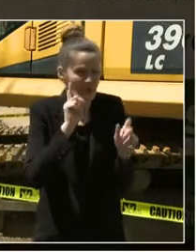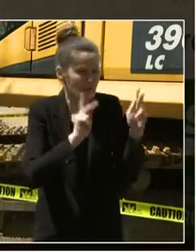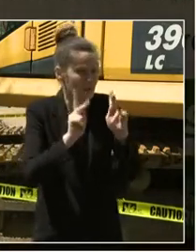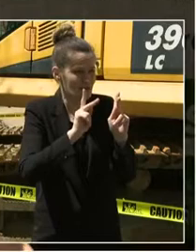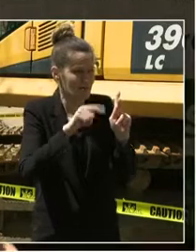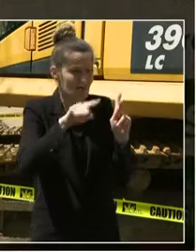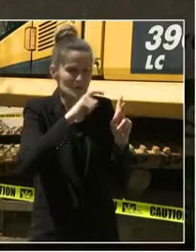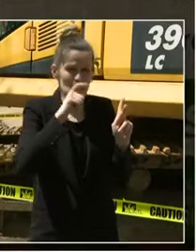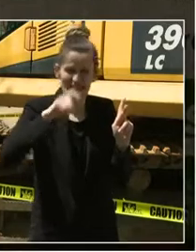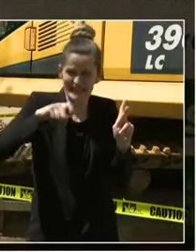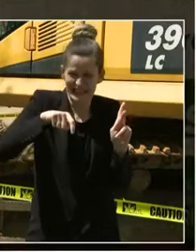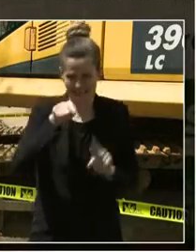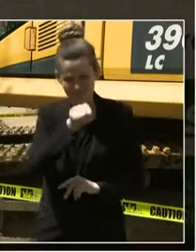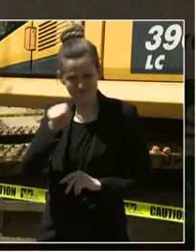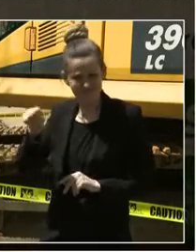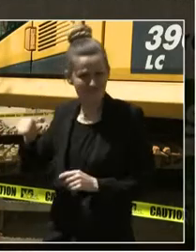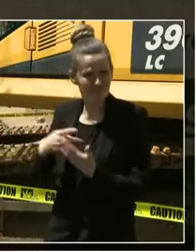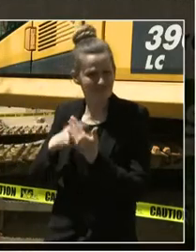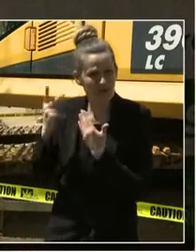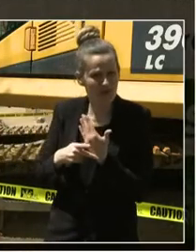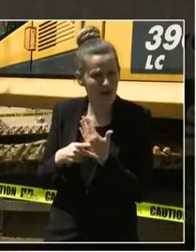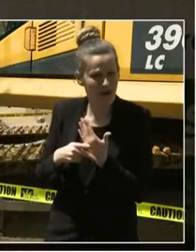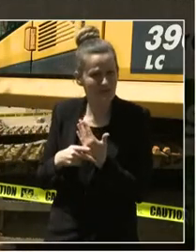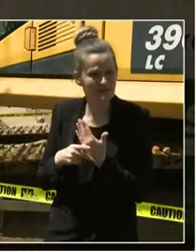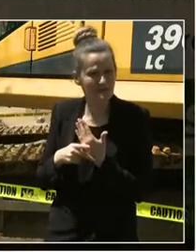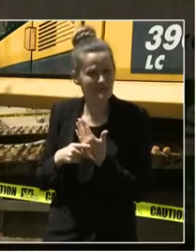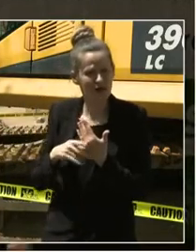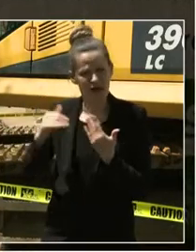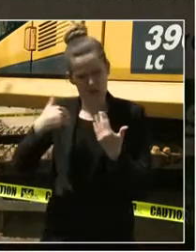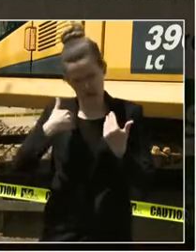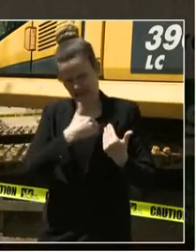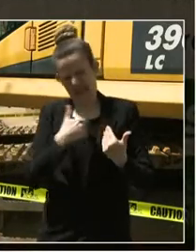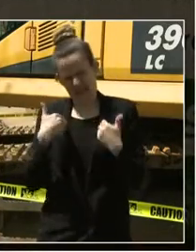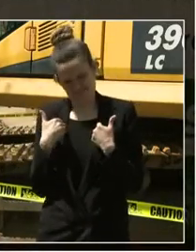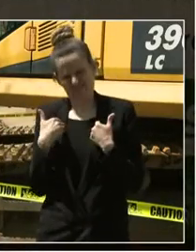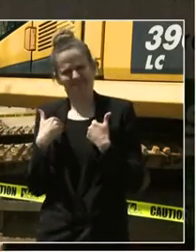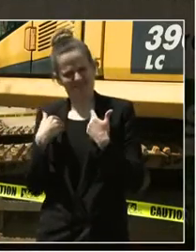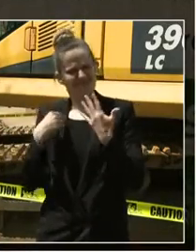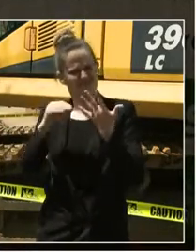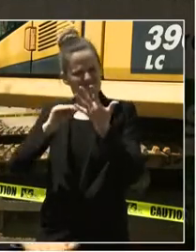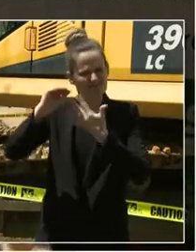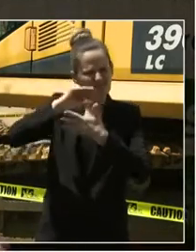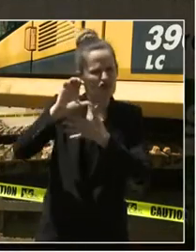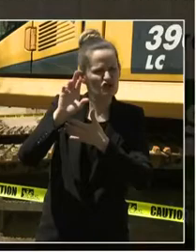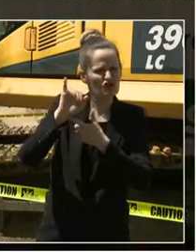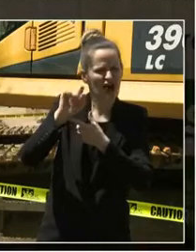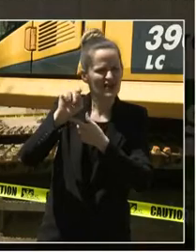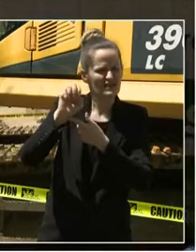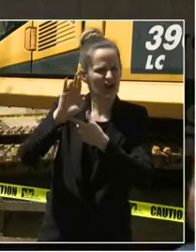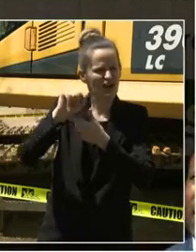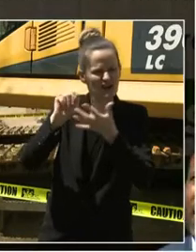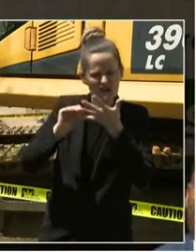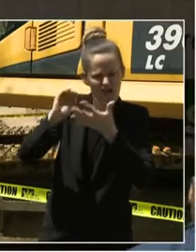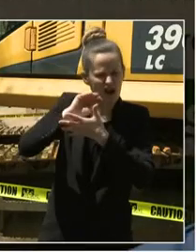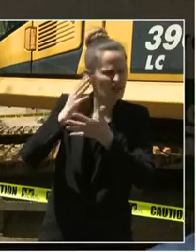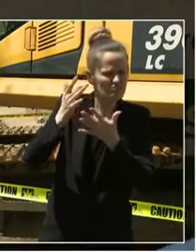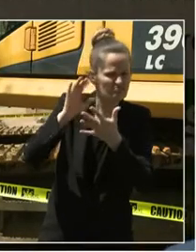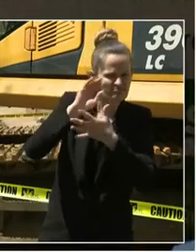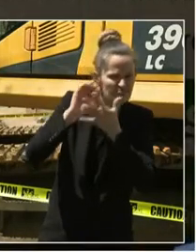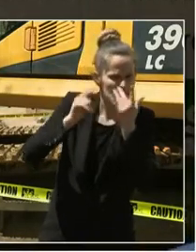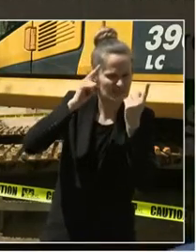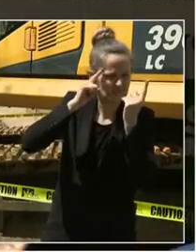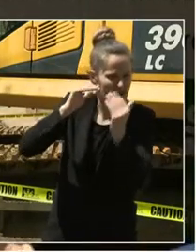those programs that meet certain criteria. Additionally, we're going to launch new swimming programs, new girls sports opportunity in soccer,